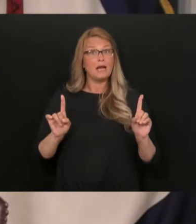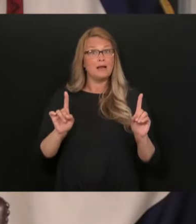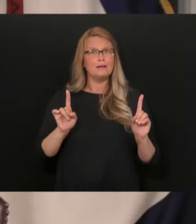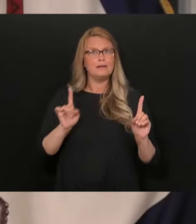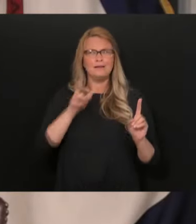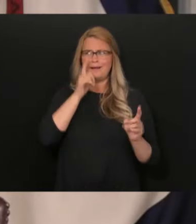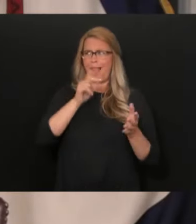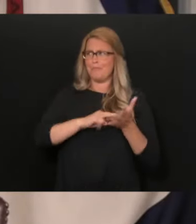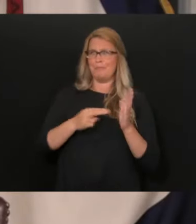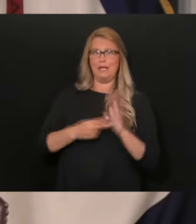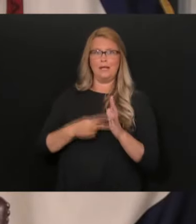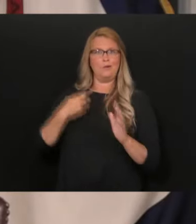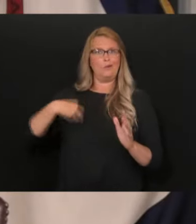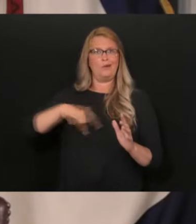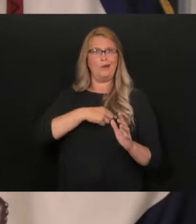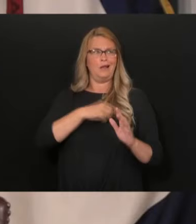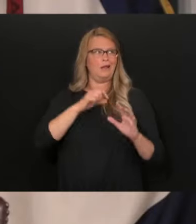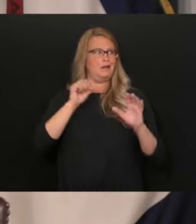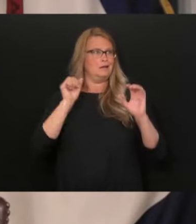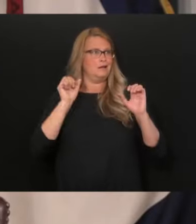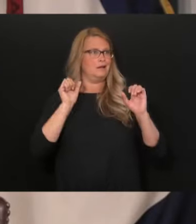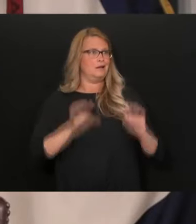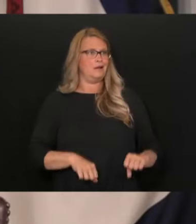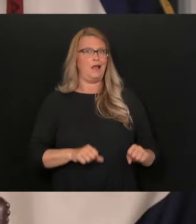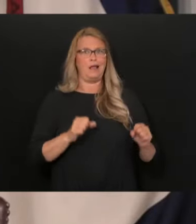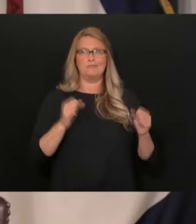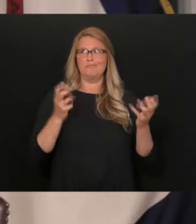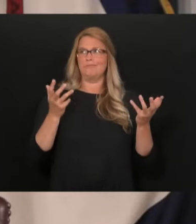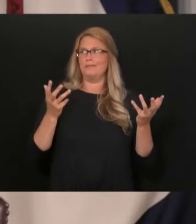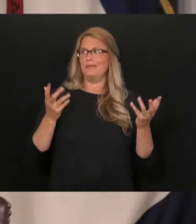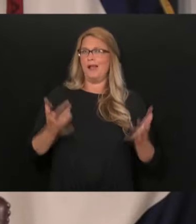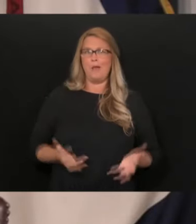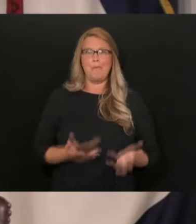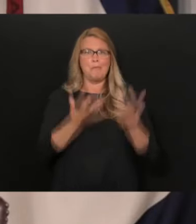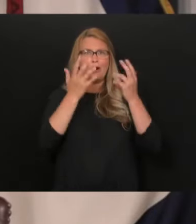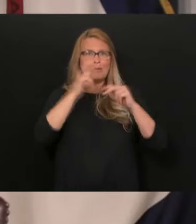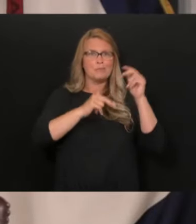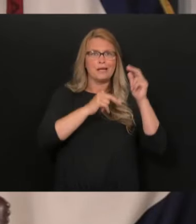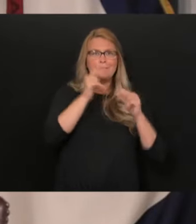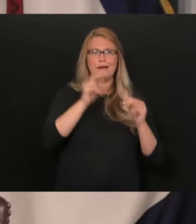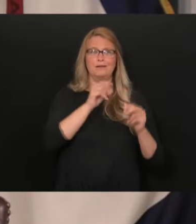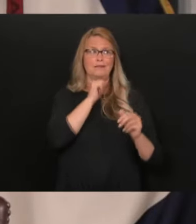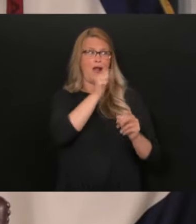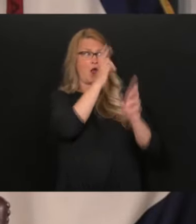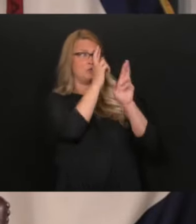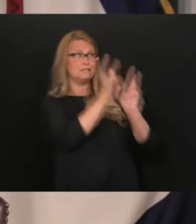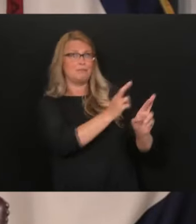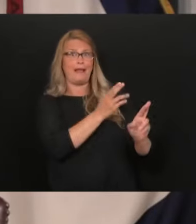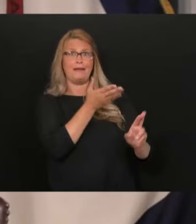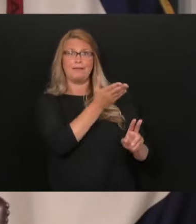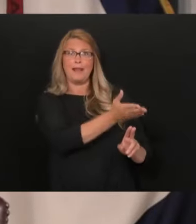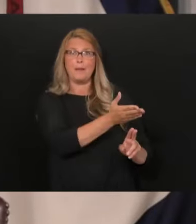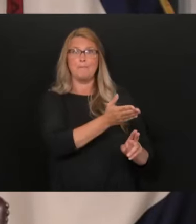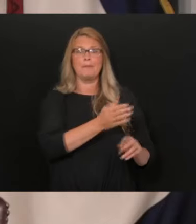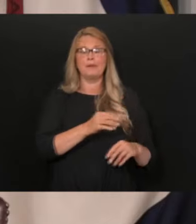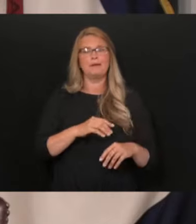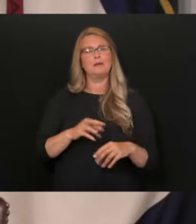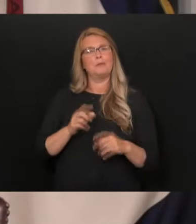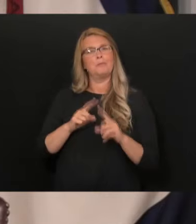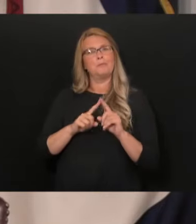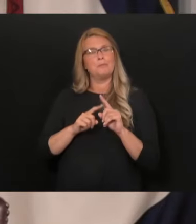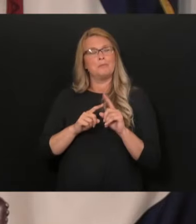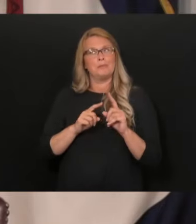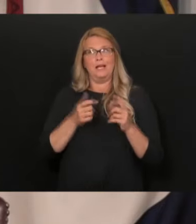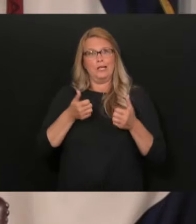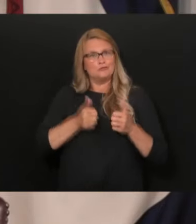us on to these things that are just, you know, completely away from the respect and the movement to try